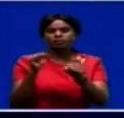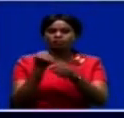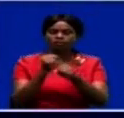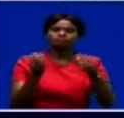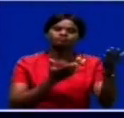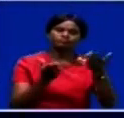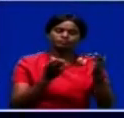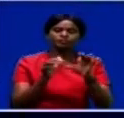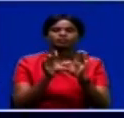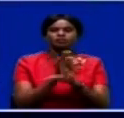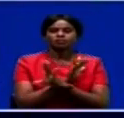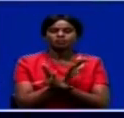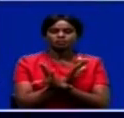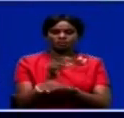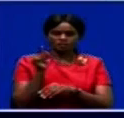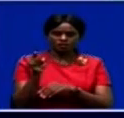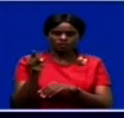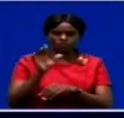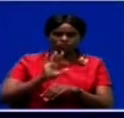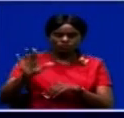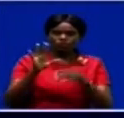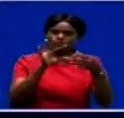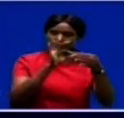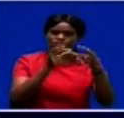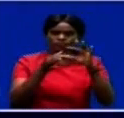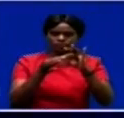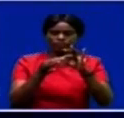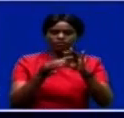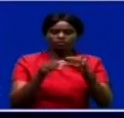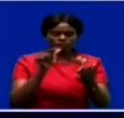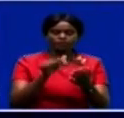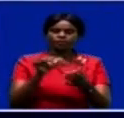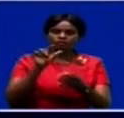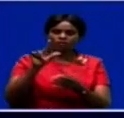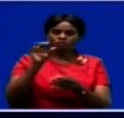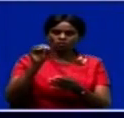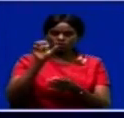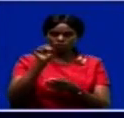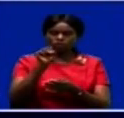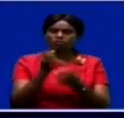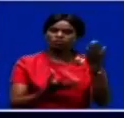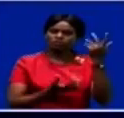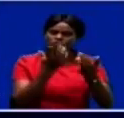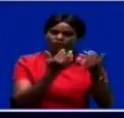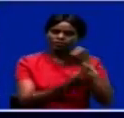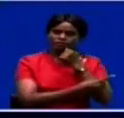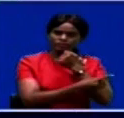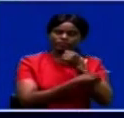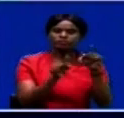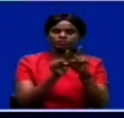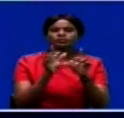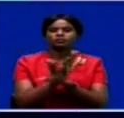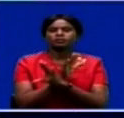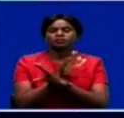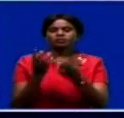in Zambia. Mrs. Lungu says the institutional linkage between the Los Angeles Fire Department and the Zambia Fire and Rescue